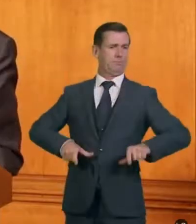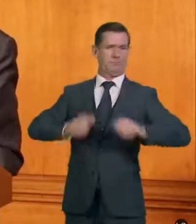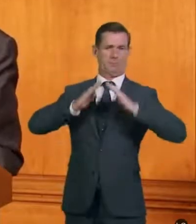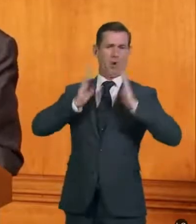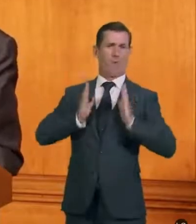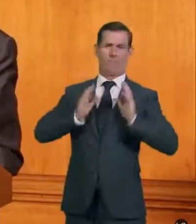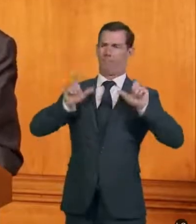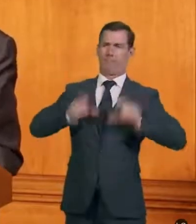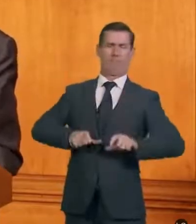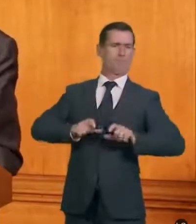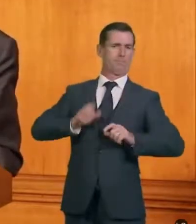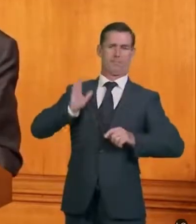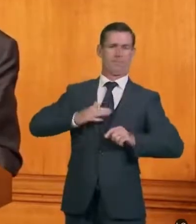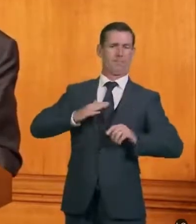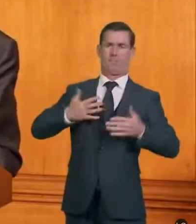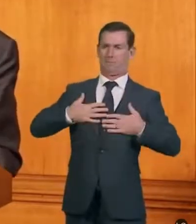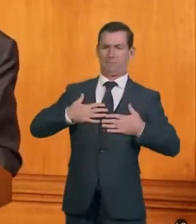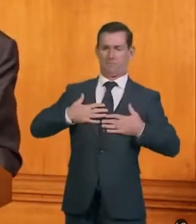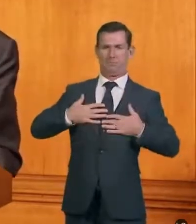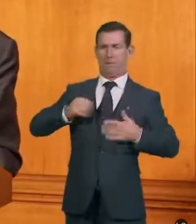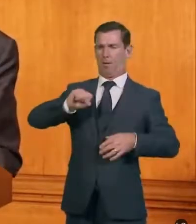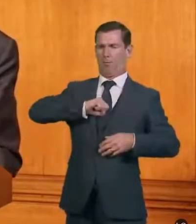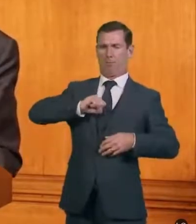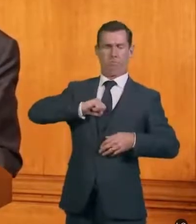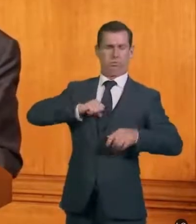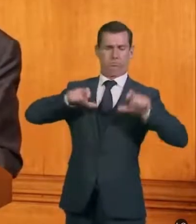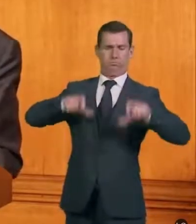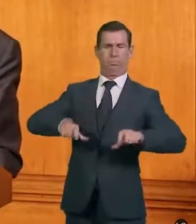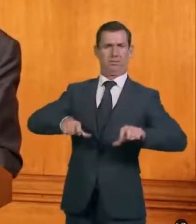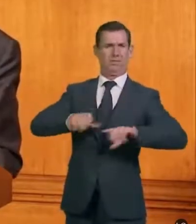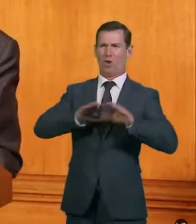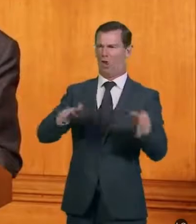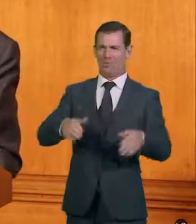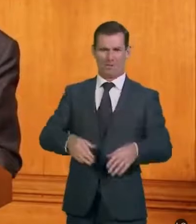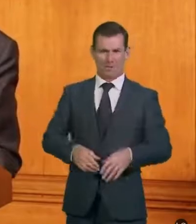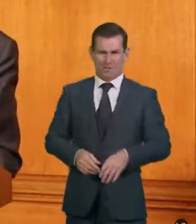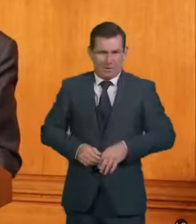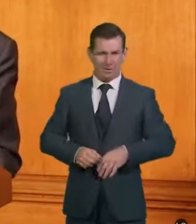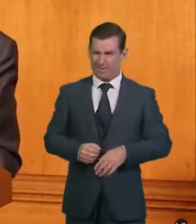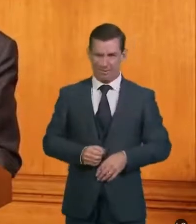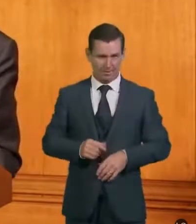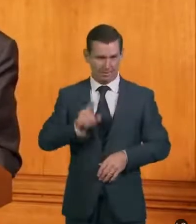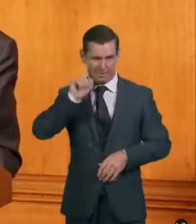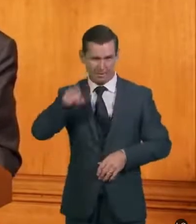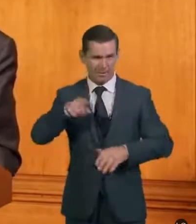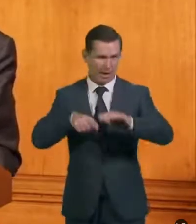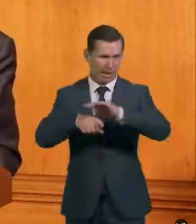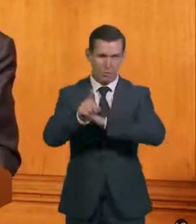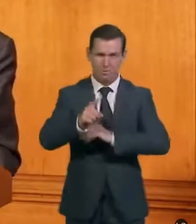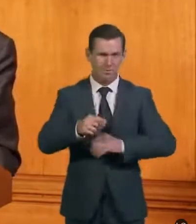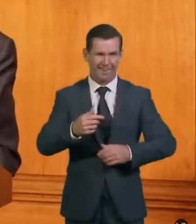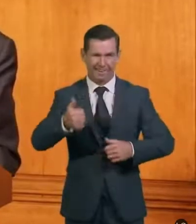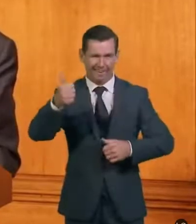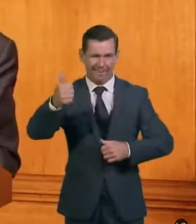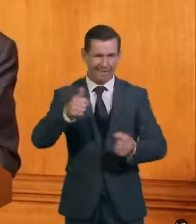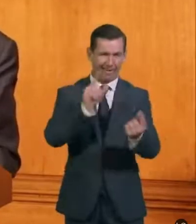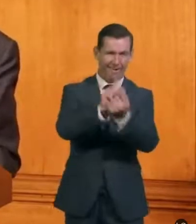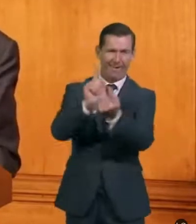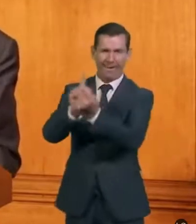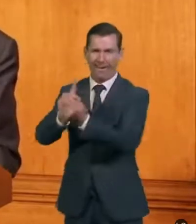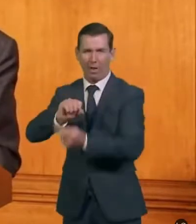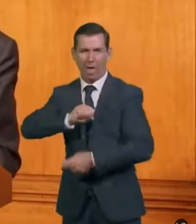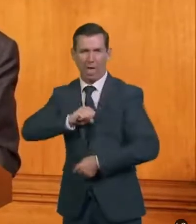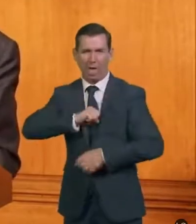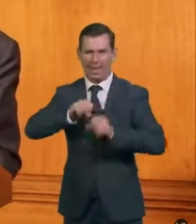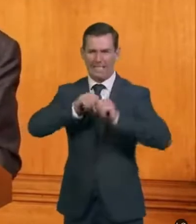infectiousness is crucial. And in terms of the extra measures, they're all laid out, what the extra measures are. And I think that's where